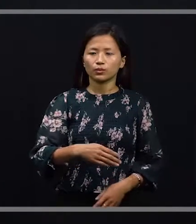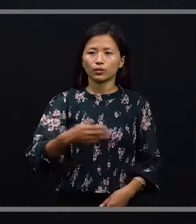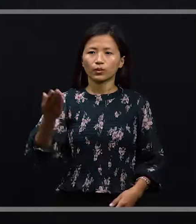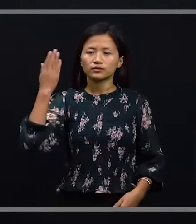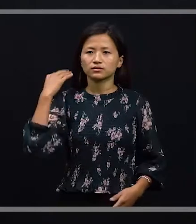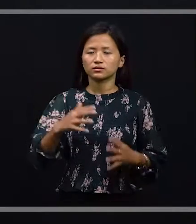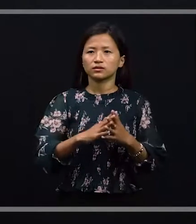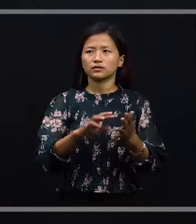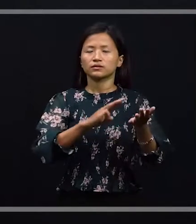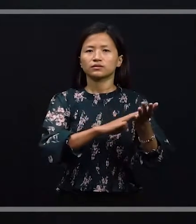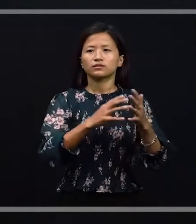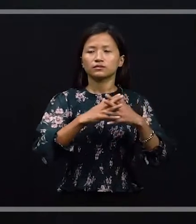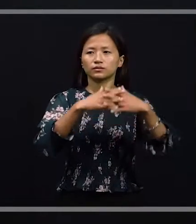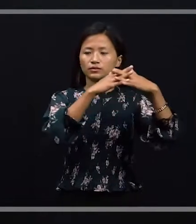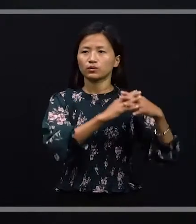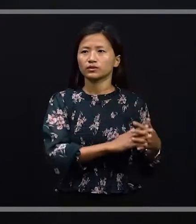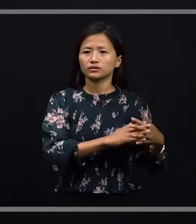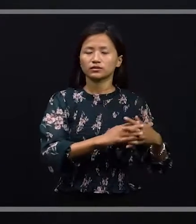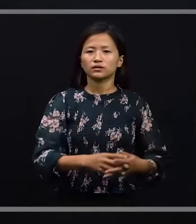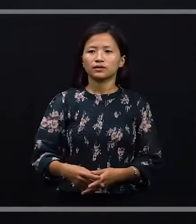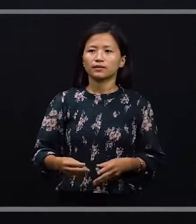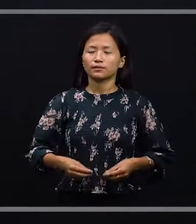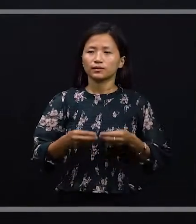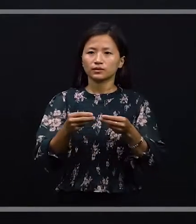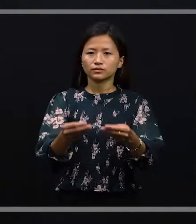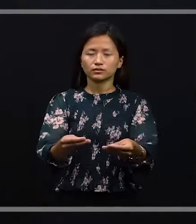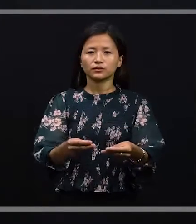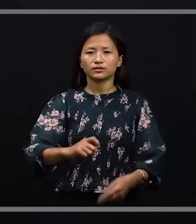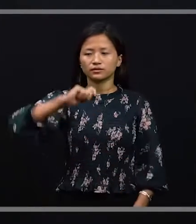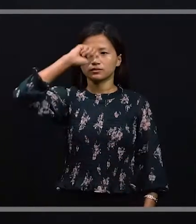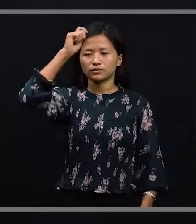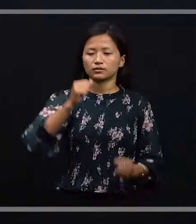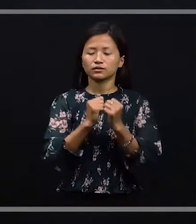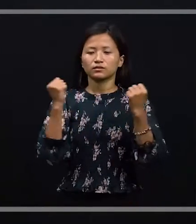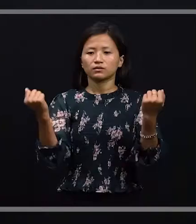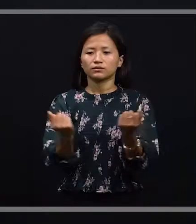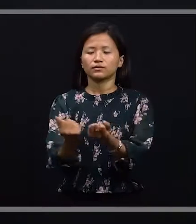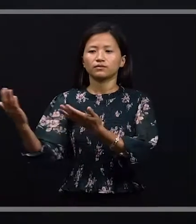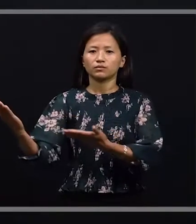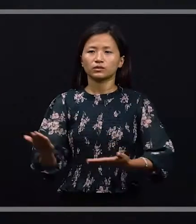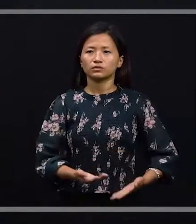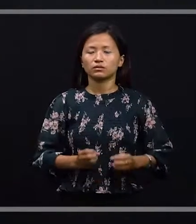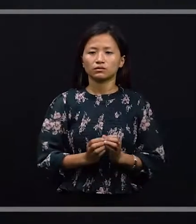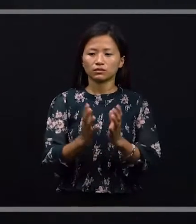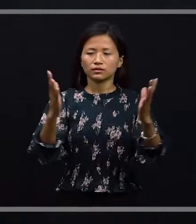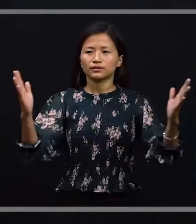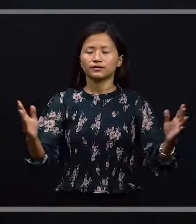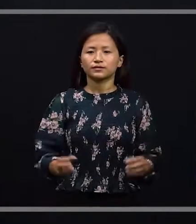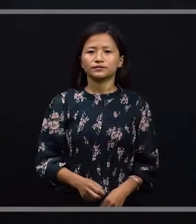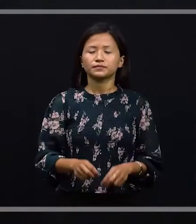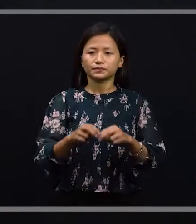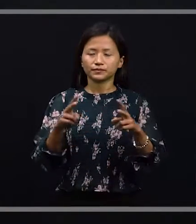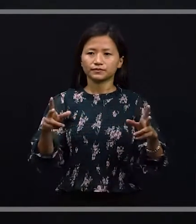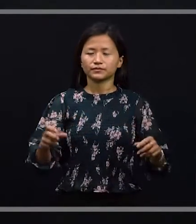women can remarry. So they applied that to the Indian society, and this brought a lot of changes. Okay, now let